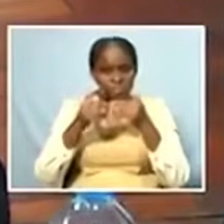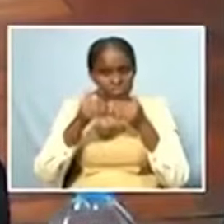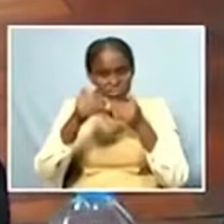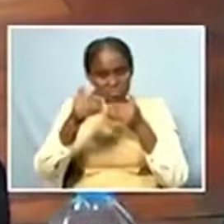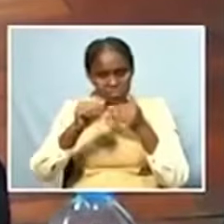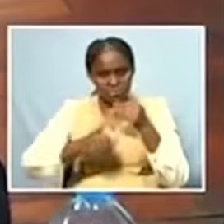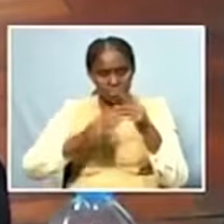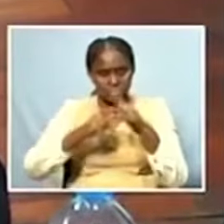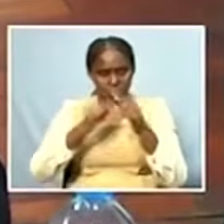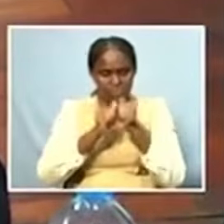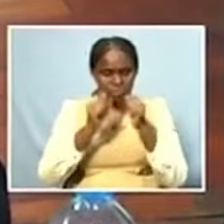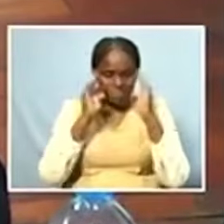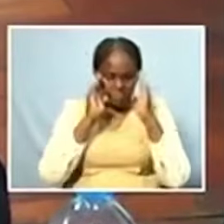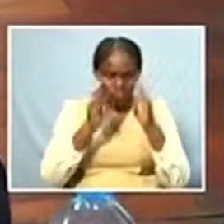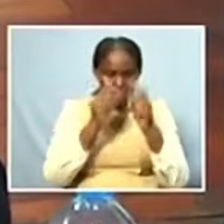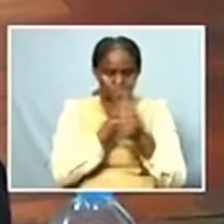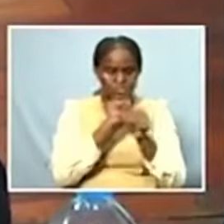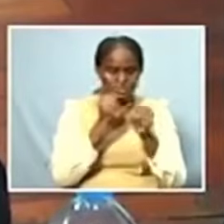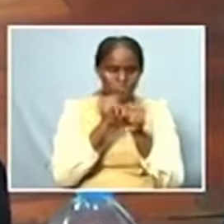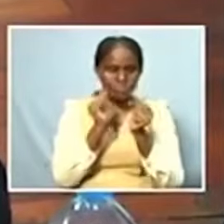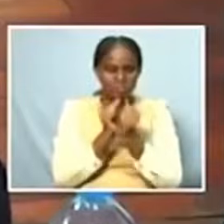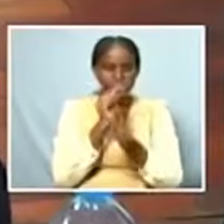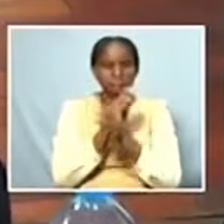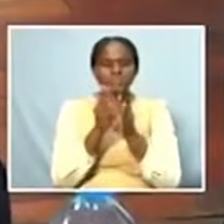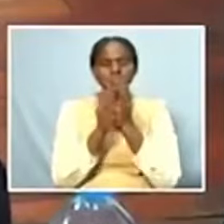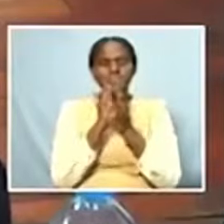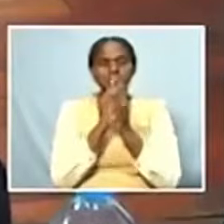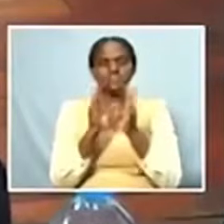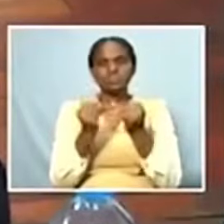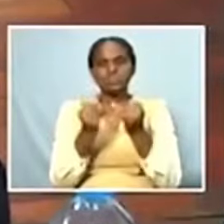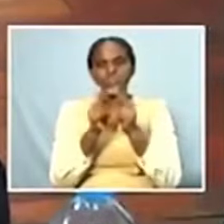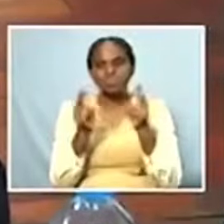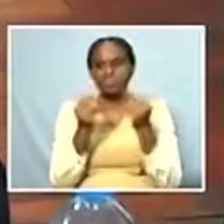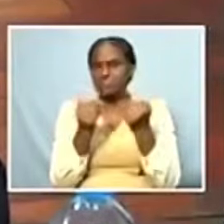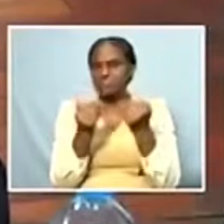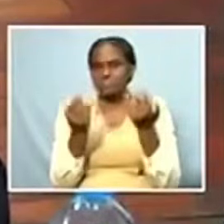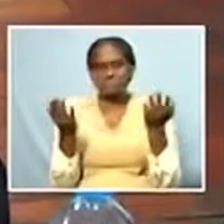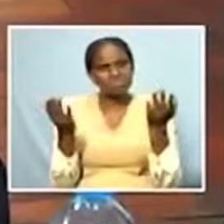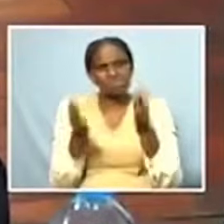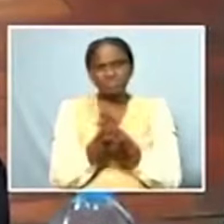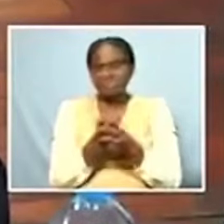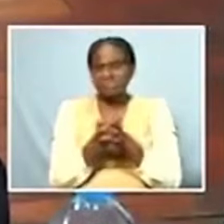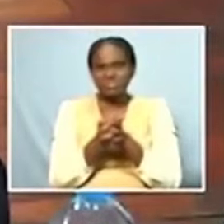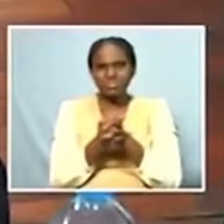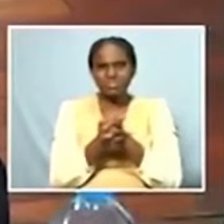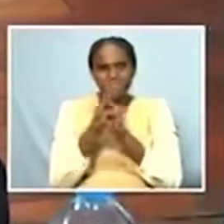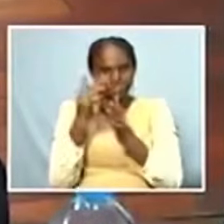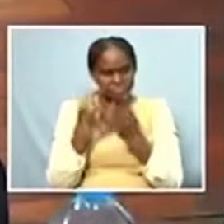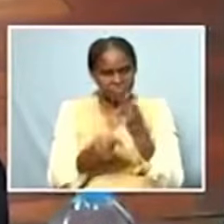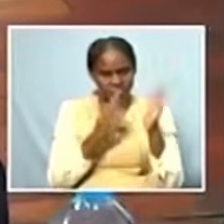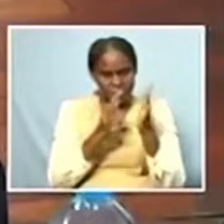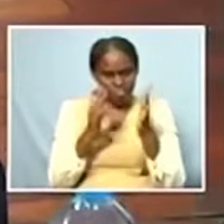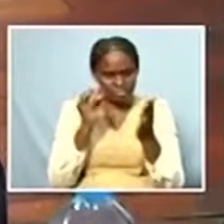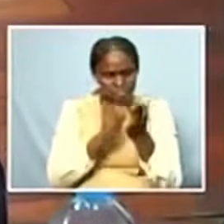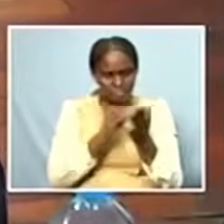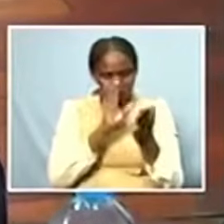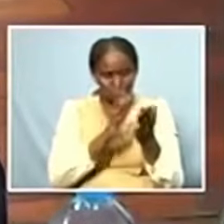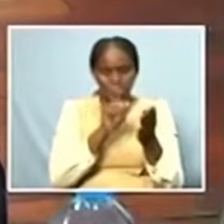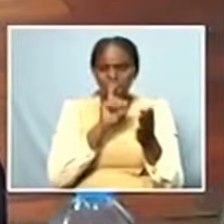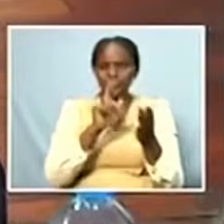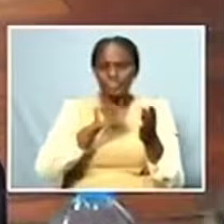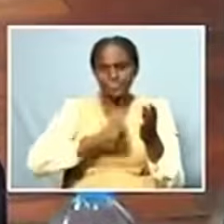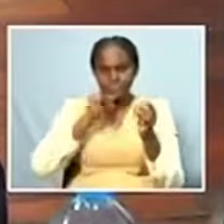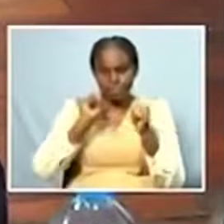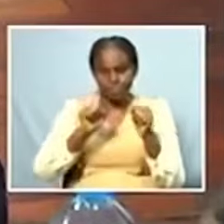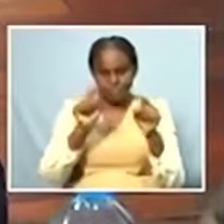We'll start dealing with credible contractors. So, what measures have you taken so that we